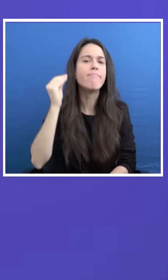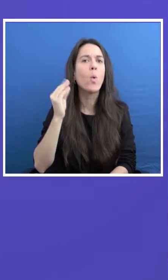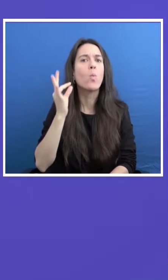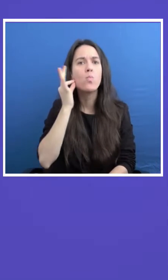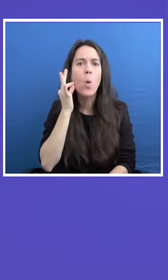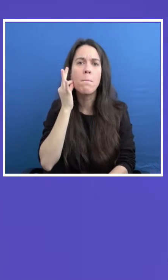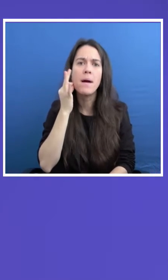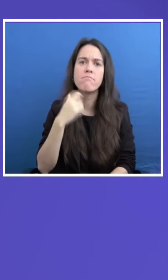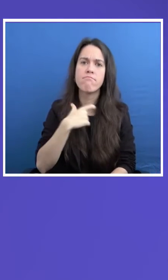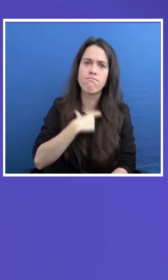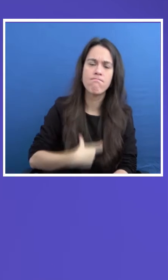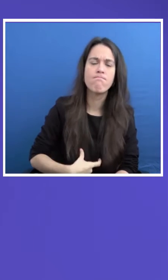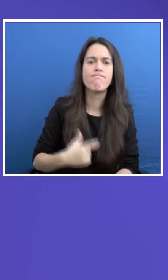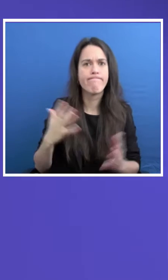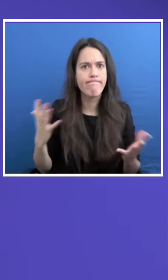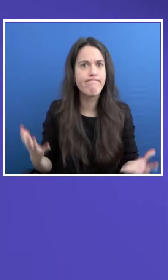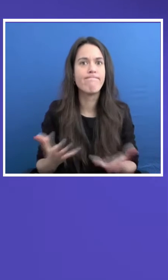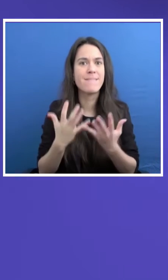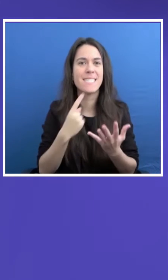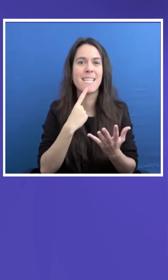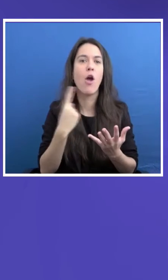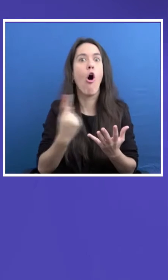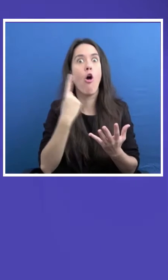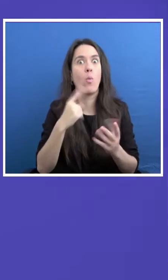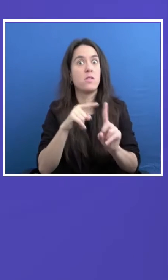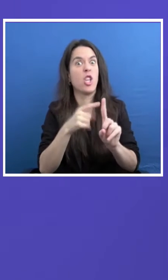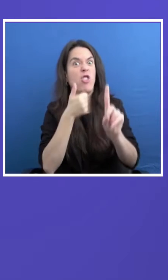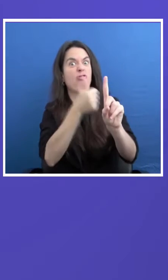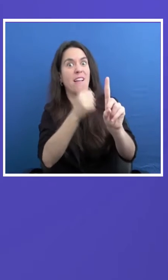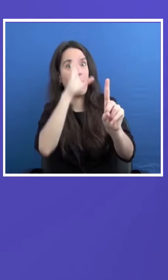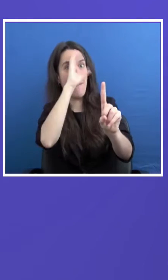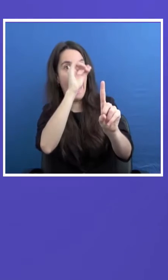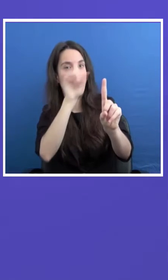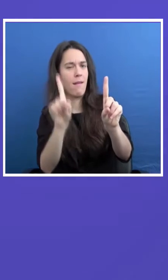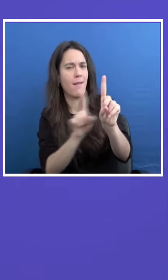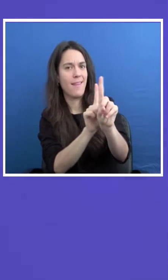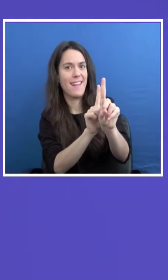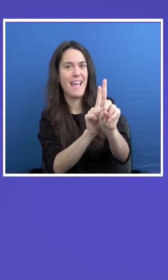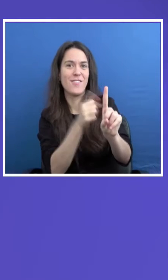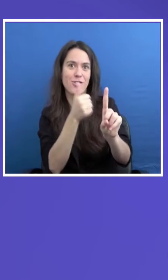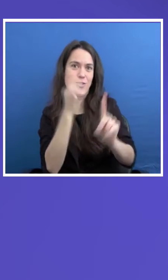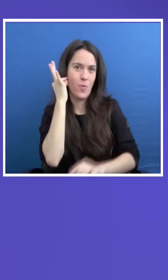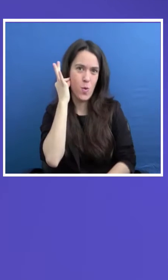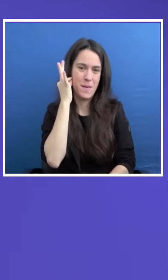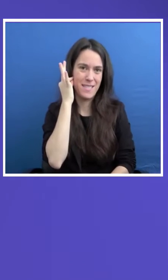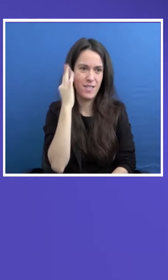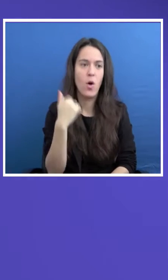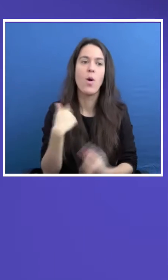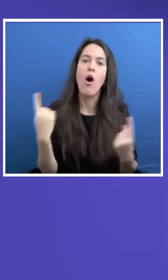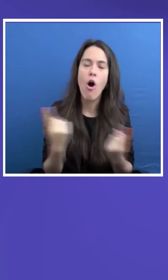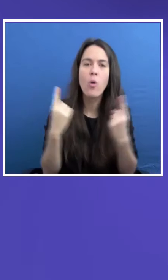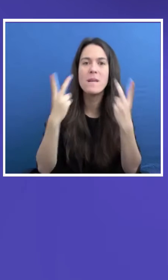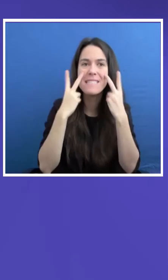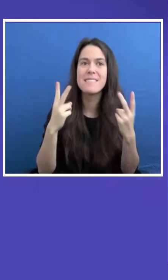man there is a woman. Now, we are creating new images of women. We've always